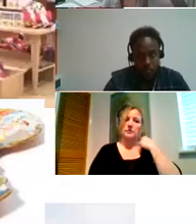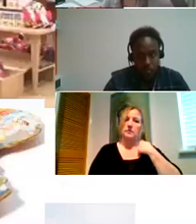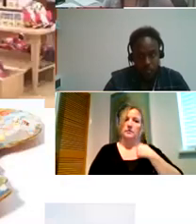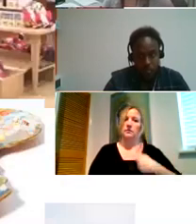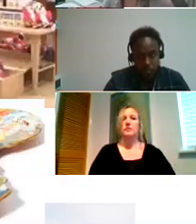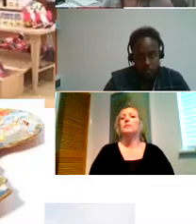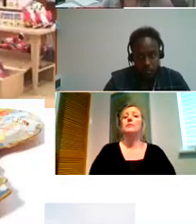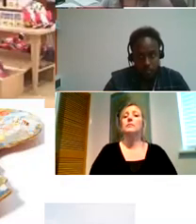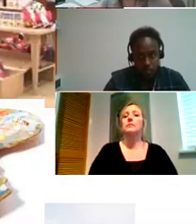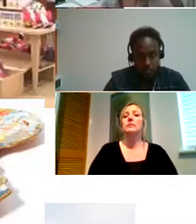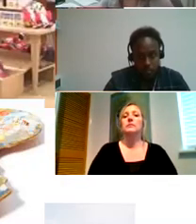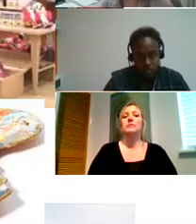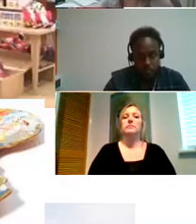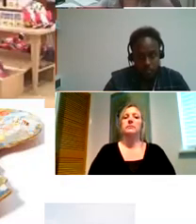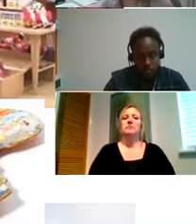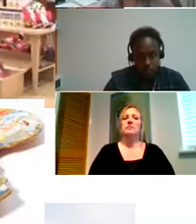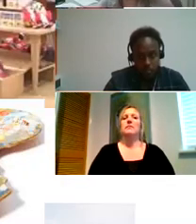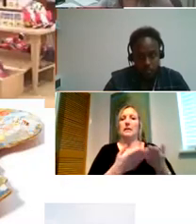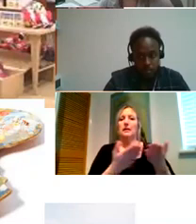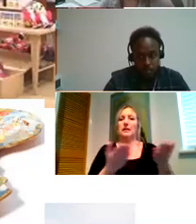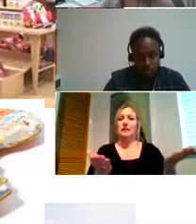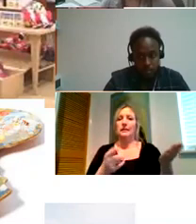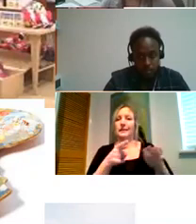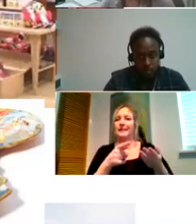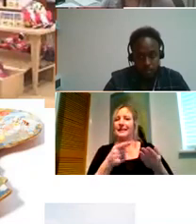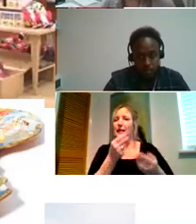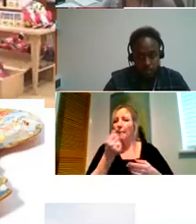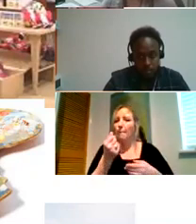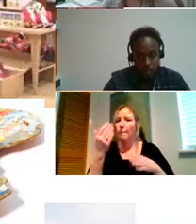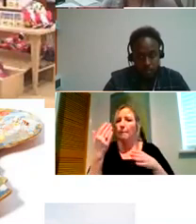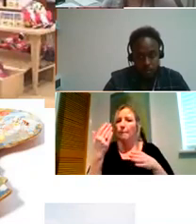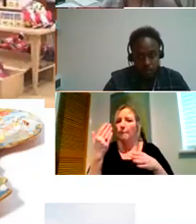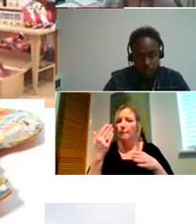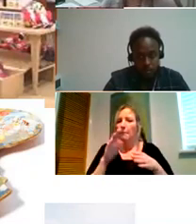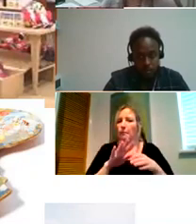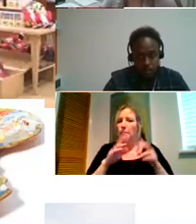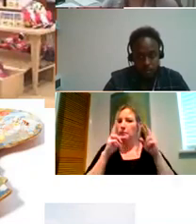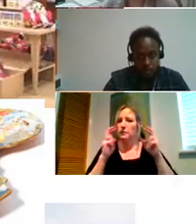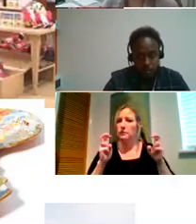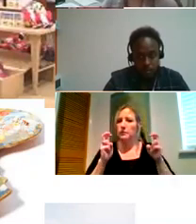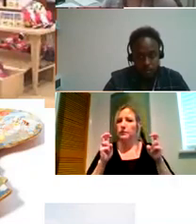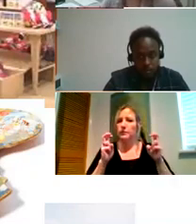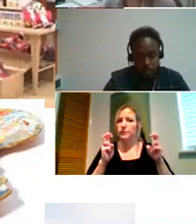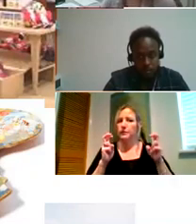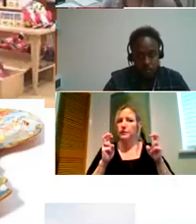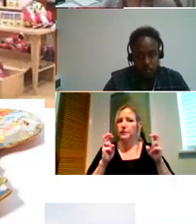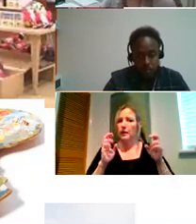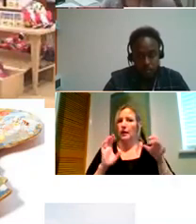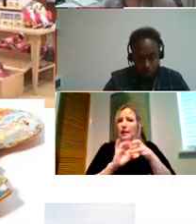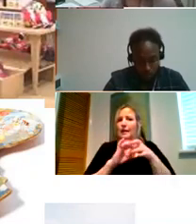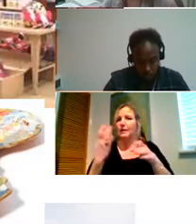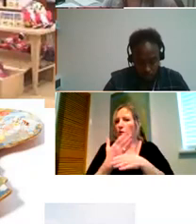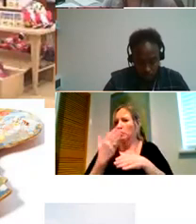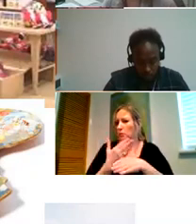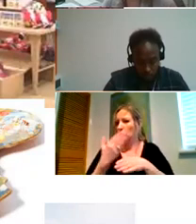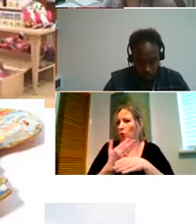So these are some of the vocational areas, and it gives you an idea of the kind of career paths that